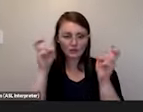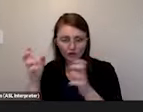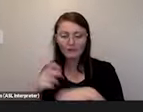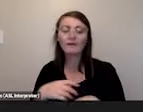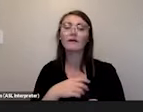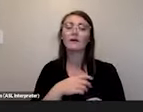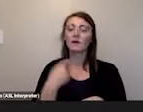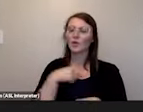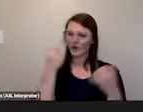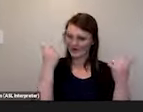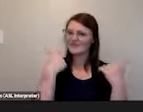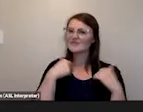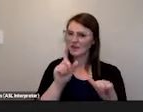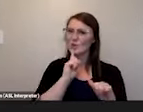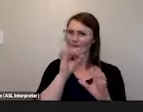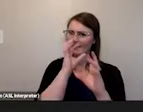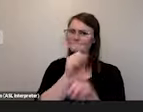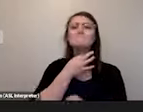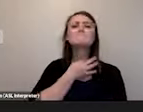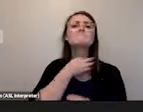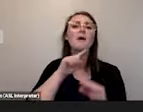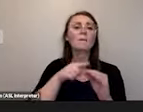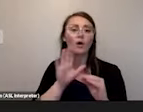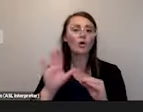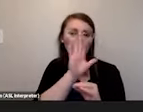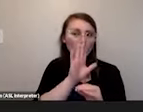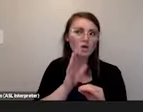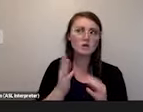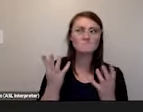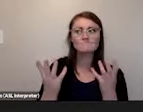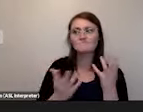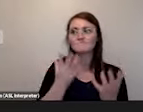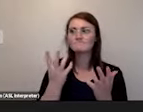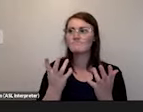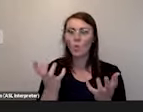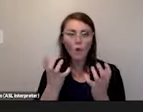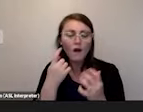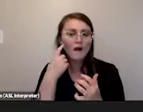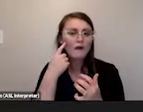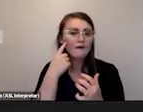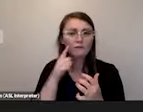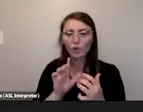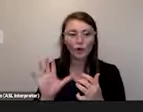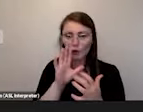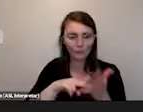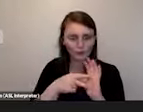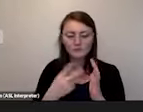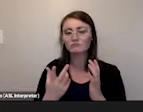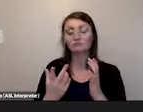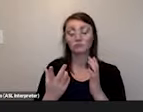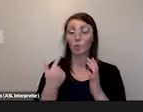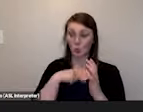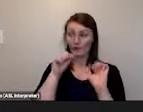are still interested to hear from people about what kinds of applications would be really useful, because there's so much we could do.